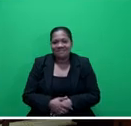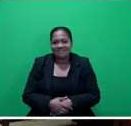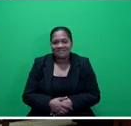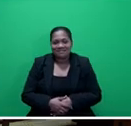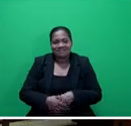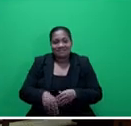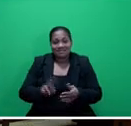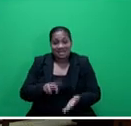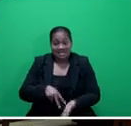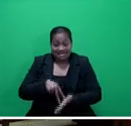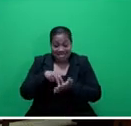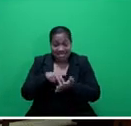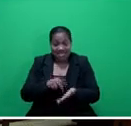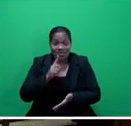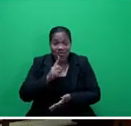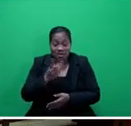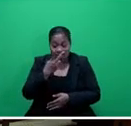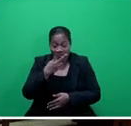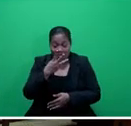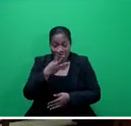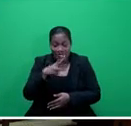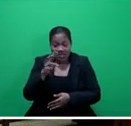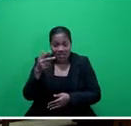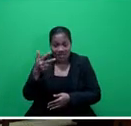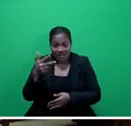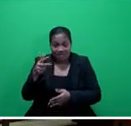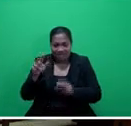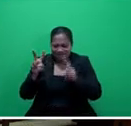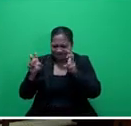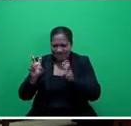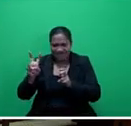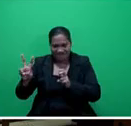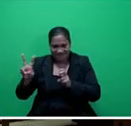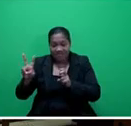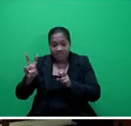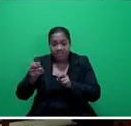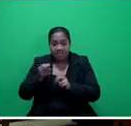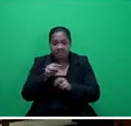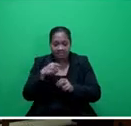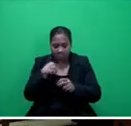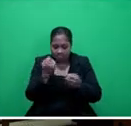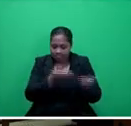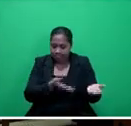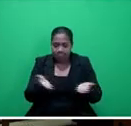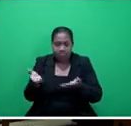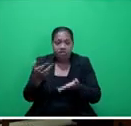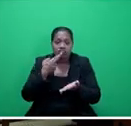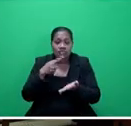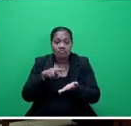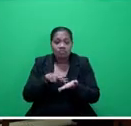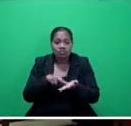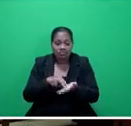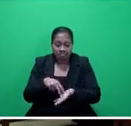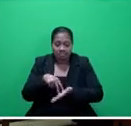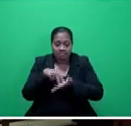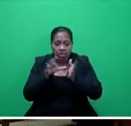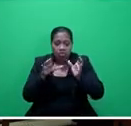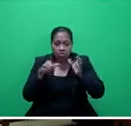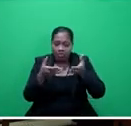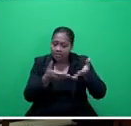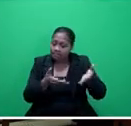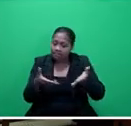Under Standing Order 38, Clause 2, I refer the following reports to the Standing Committee